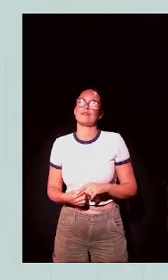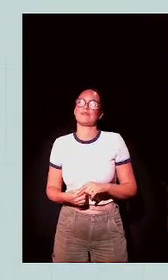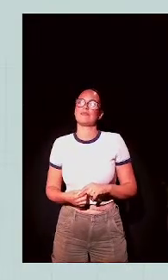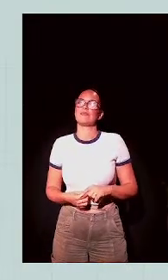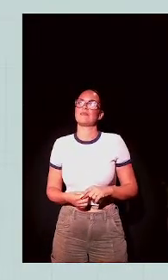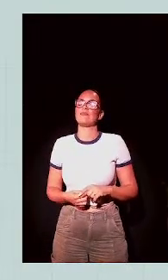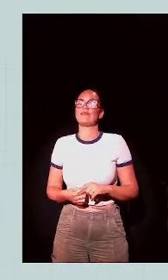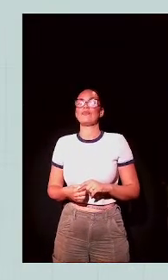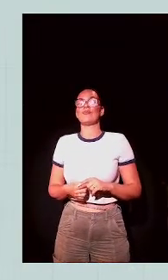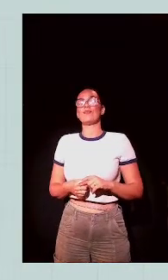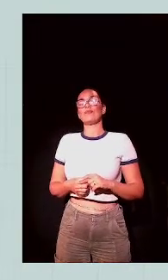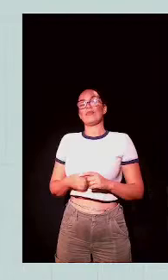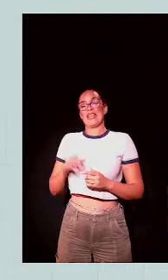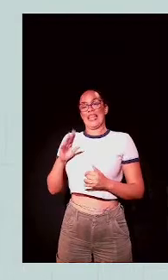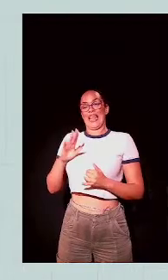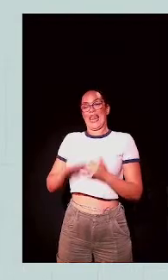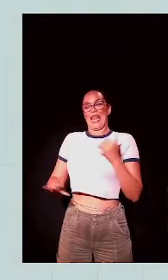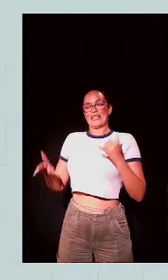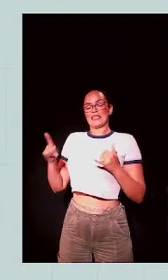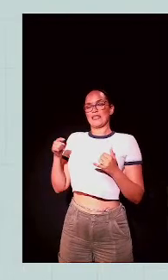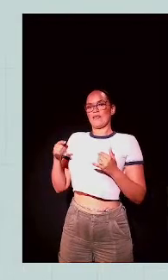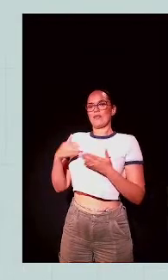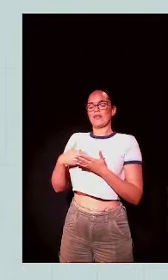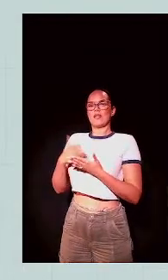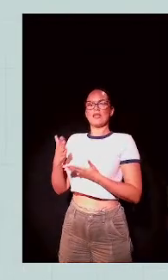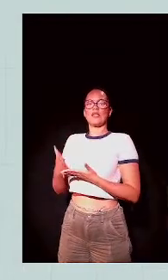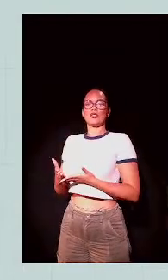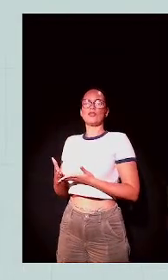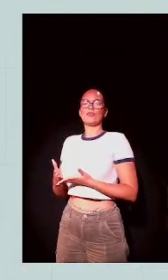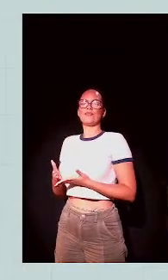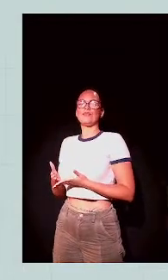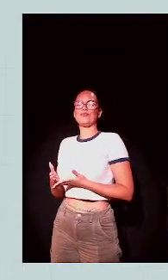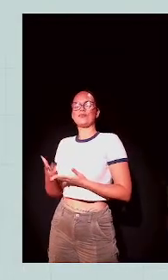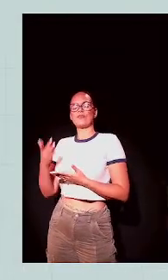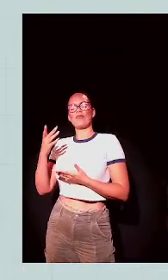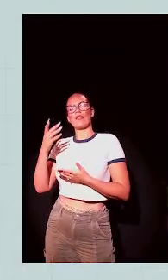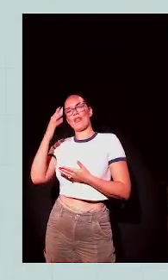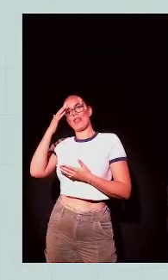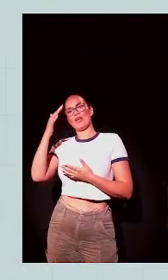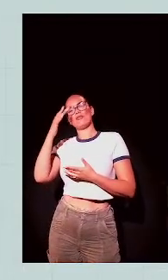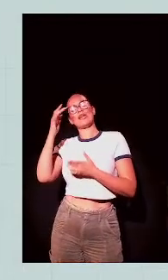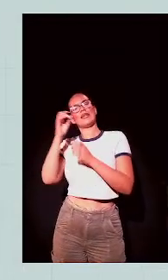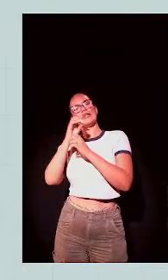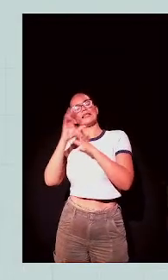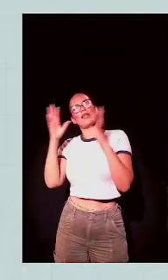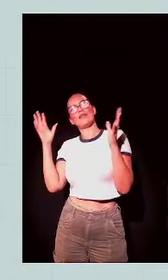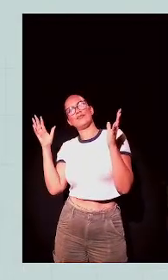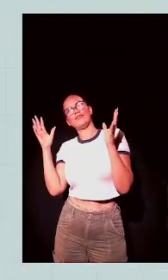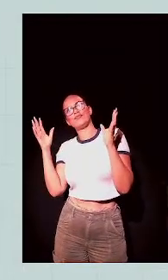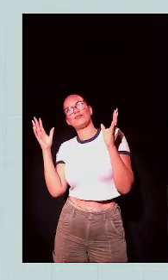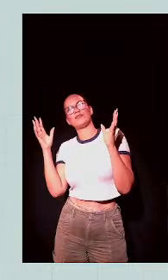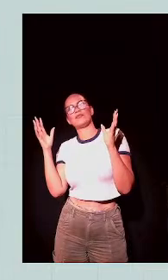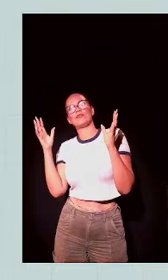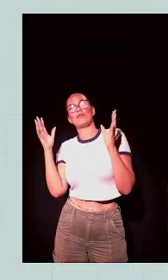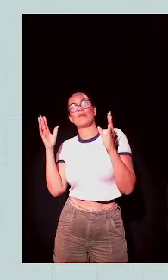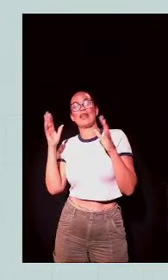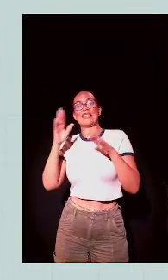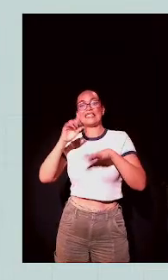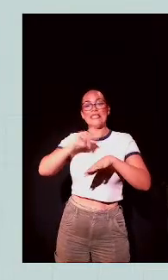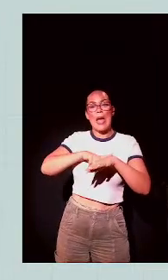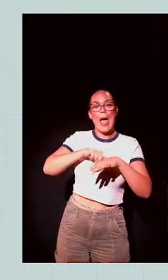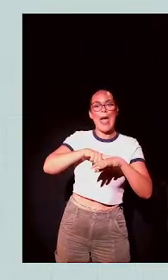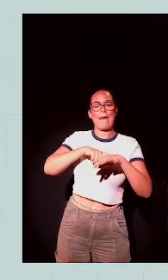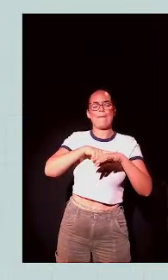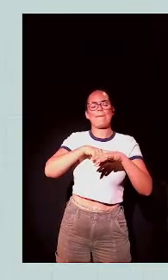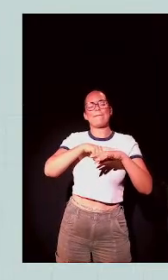And the last one from this section, Deleuze's idea of time as multiplicity, indifference,